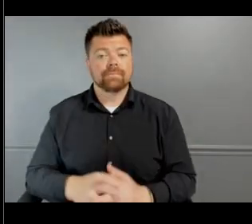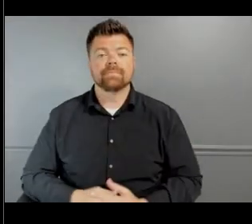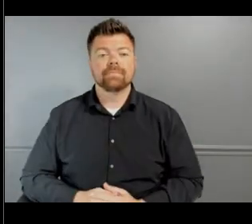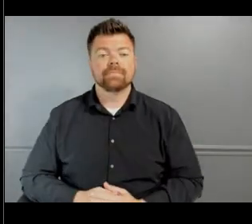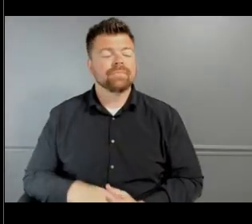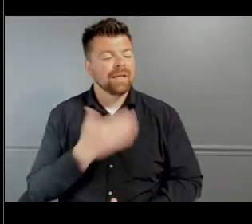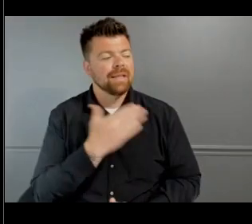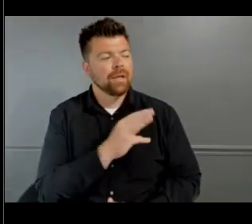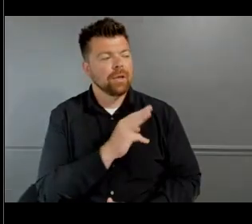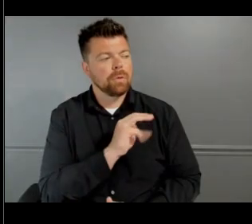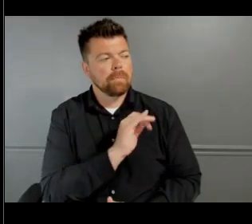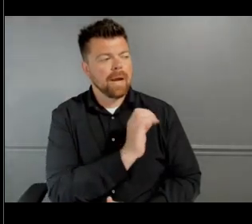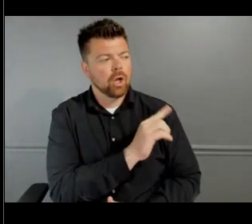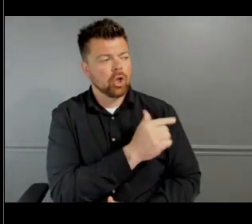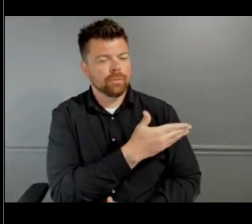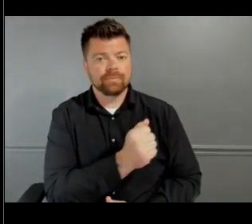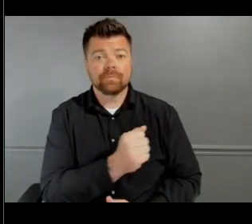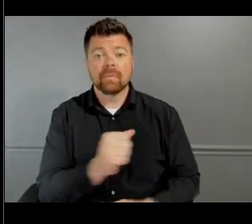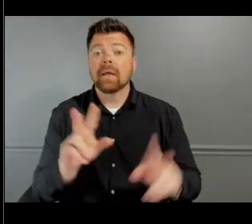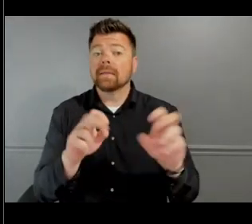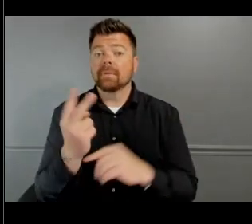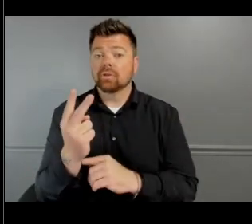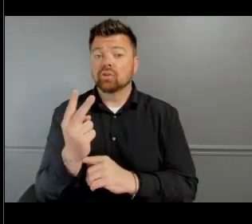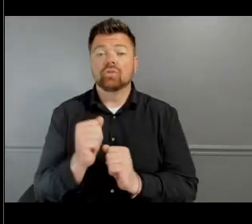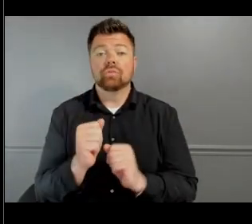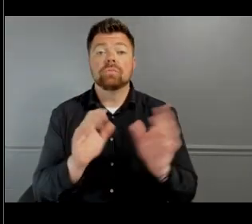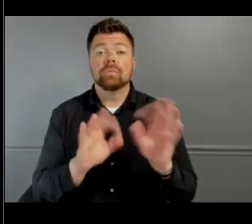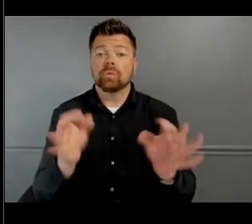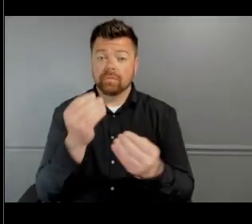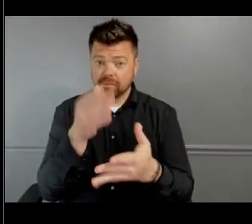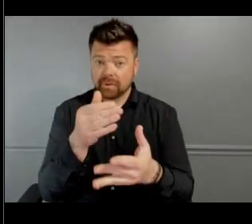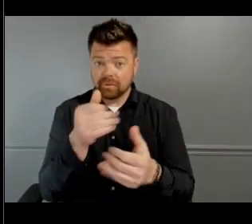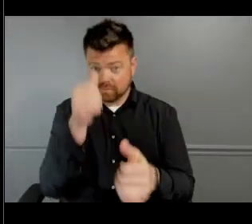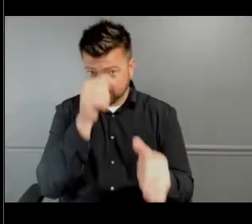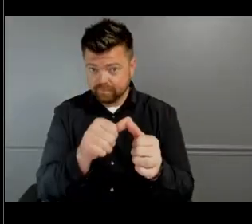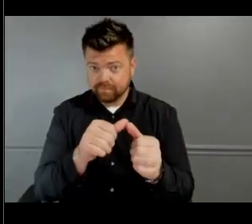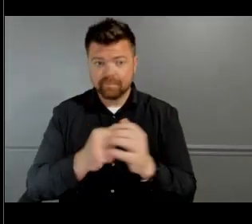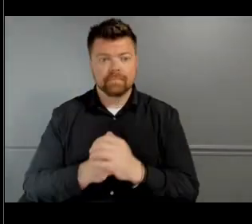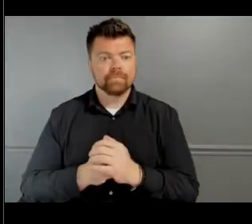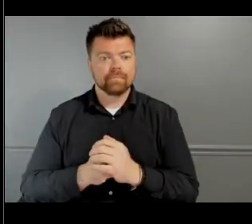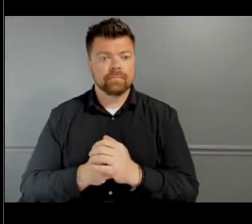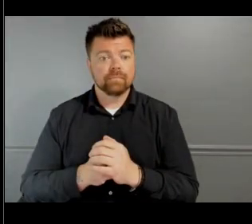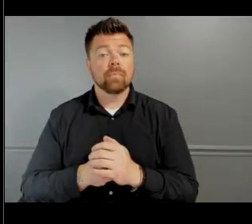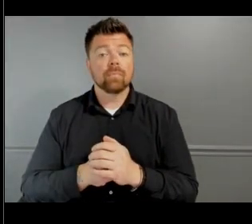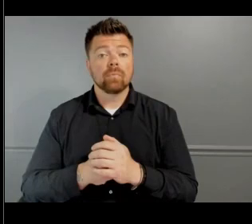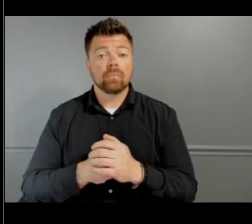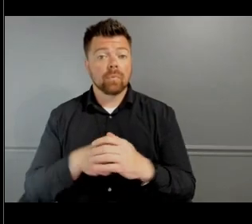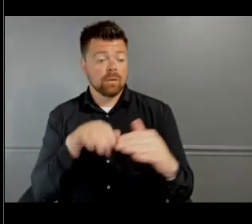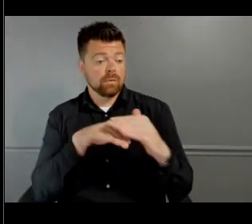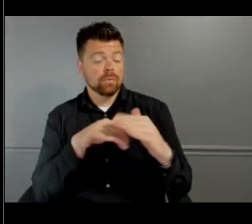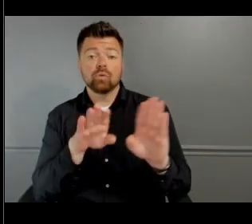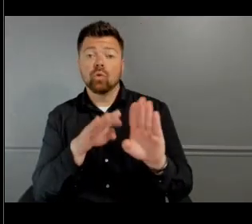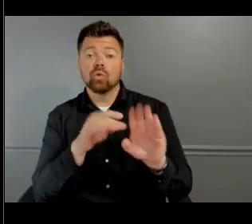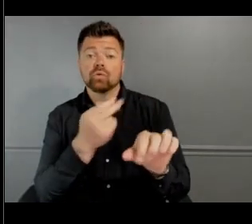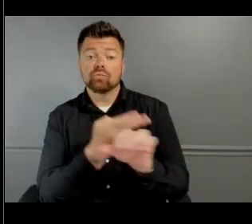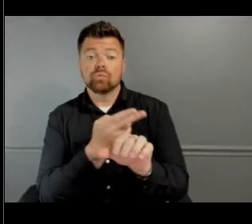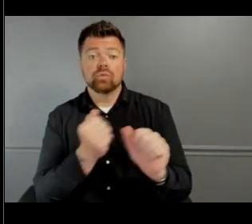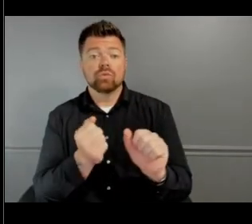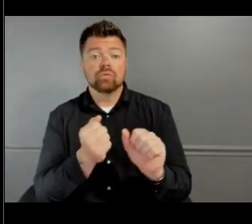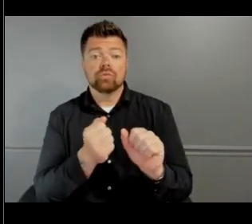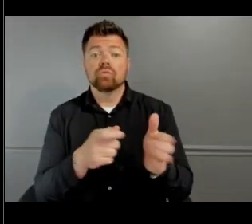Michael. Topic 2, key takeaways. Usable doors require a